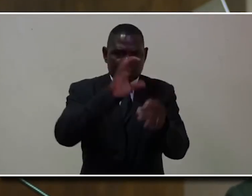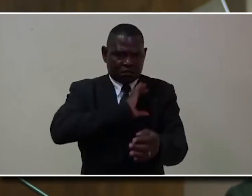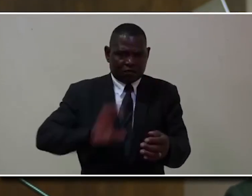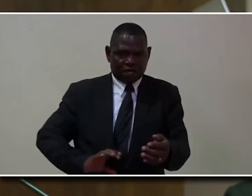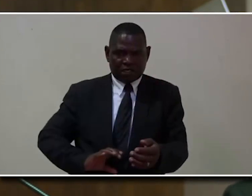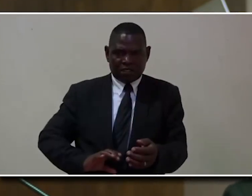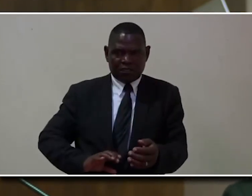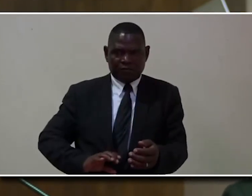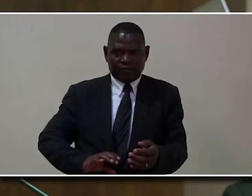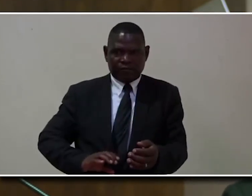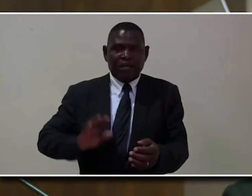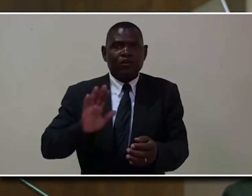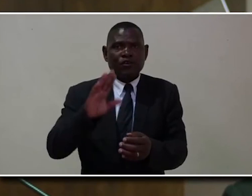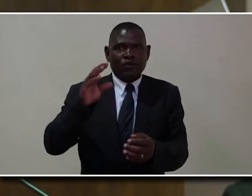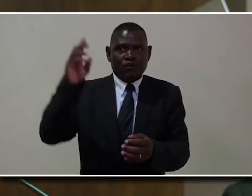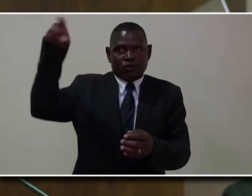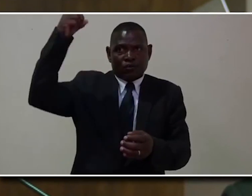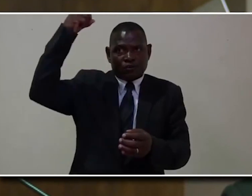for your grace.